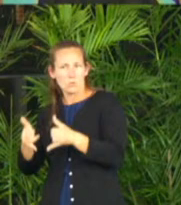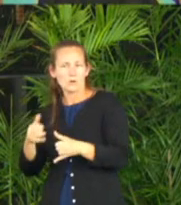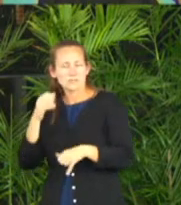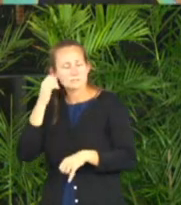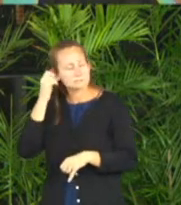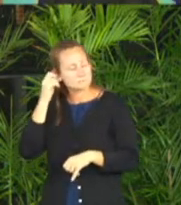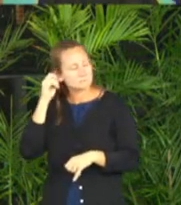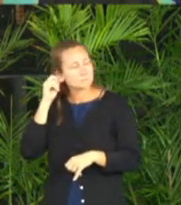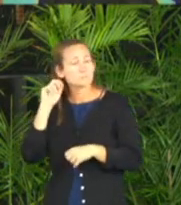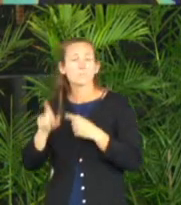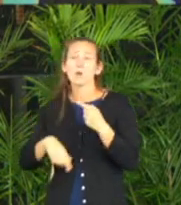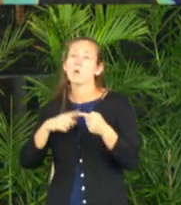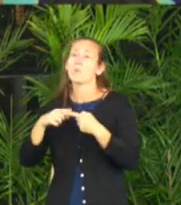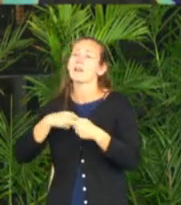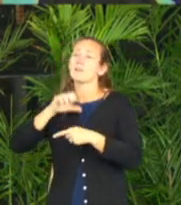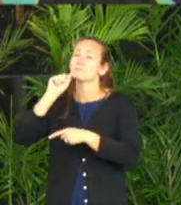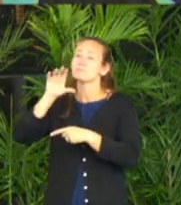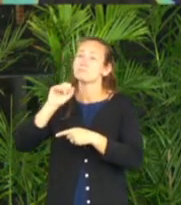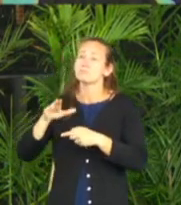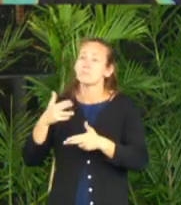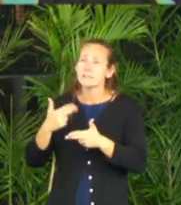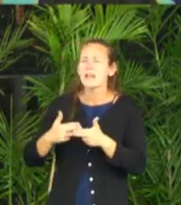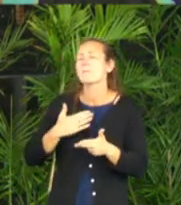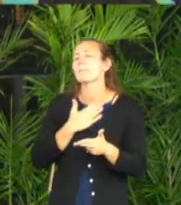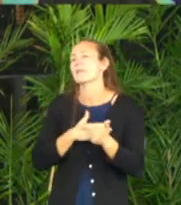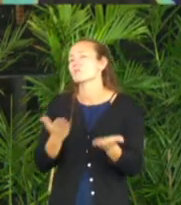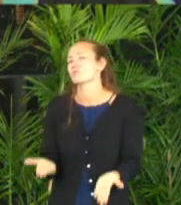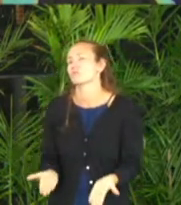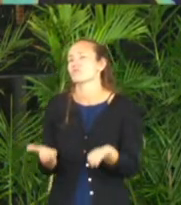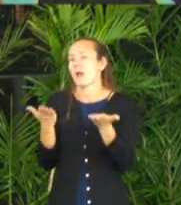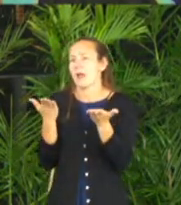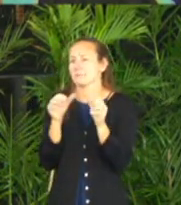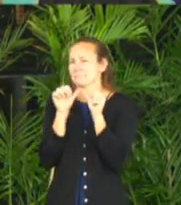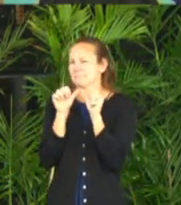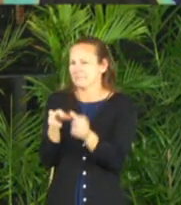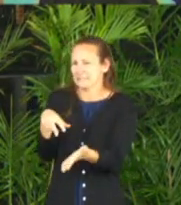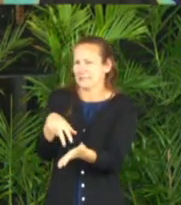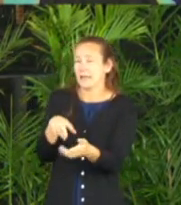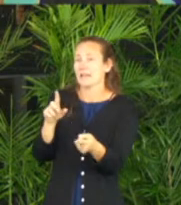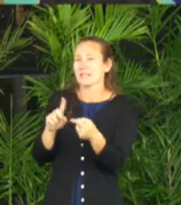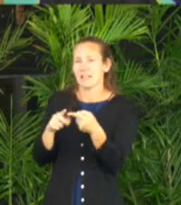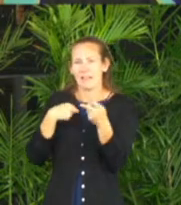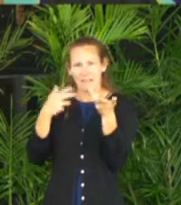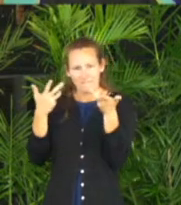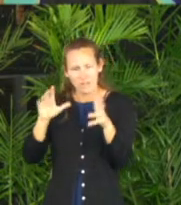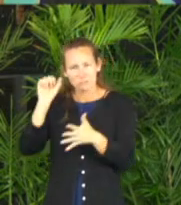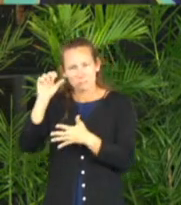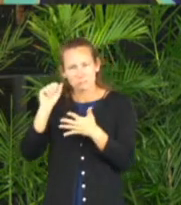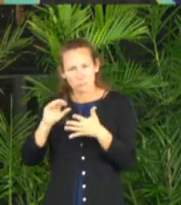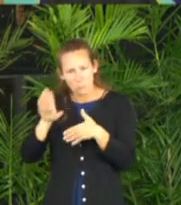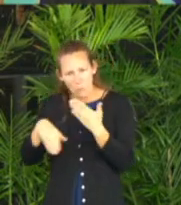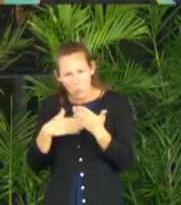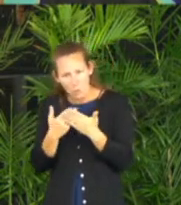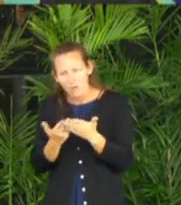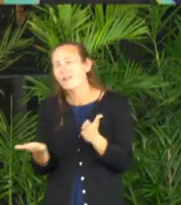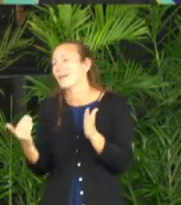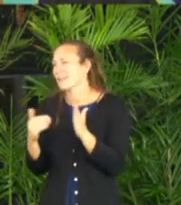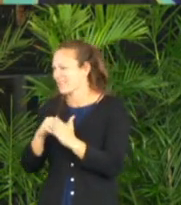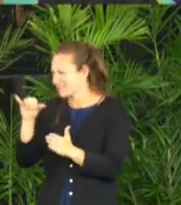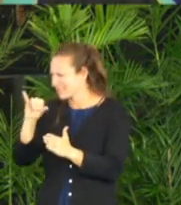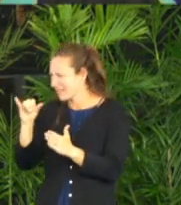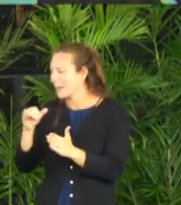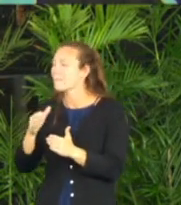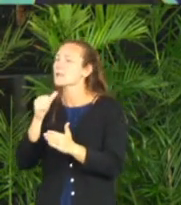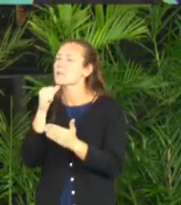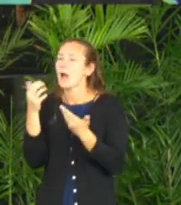the recipients' names are called, please rise and remain standing until all the recipients have been acknowledged. Again, I ask that you hold your